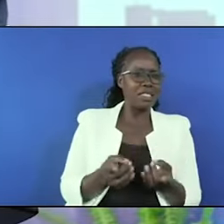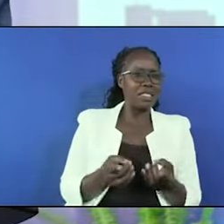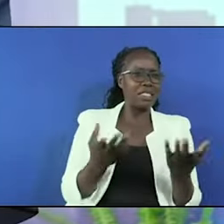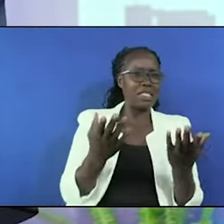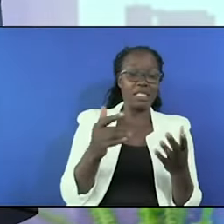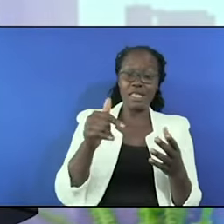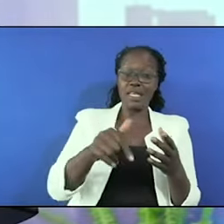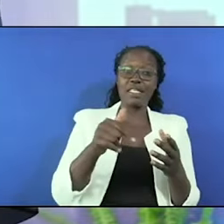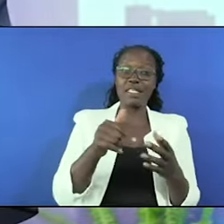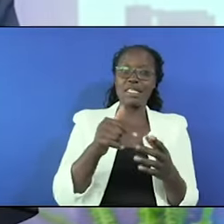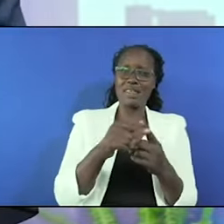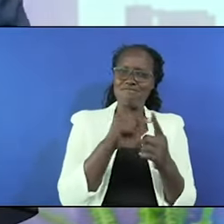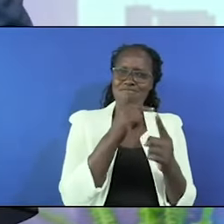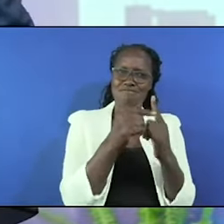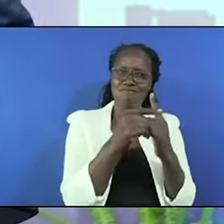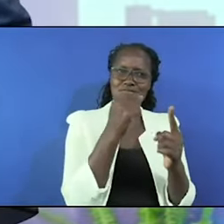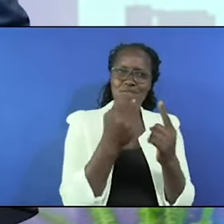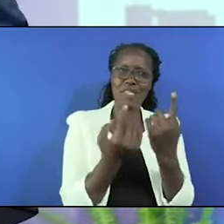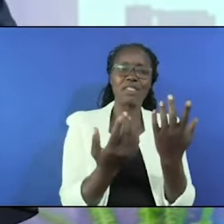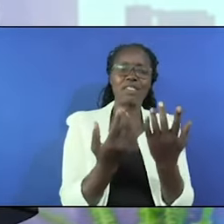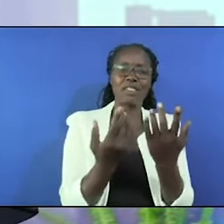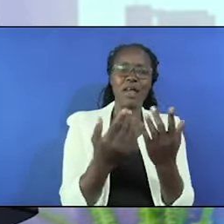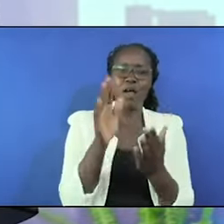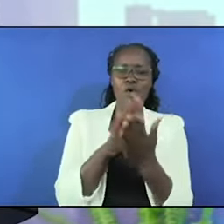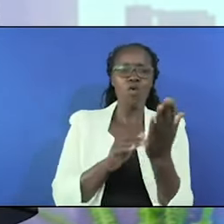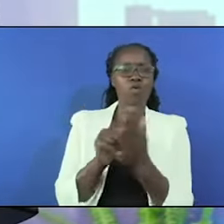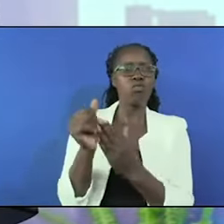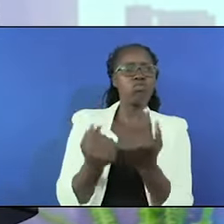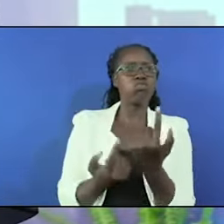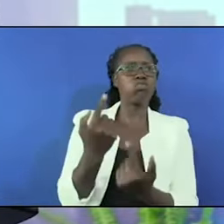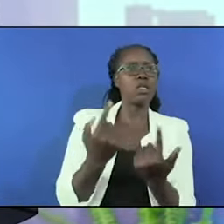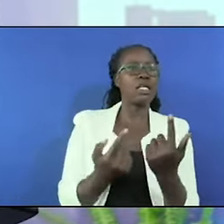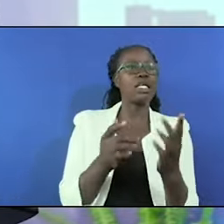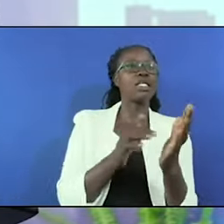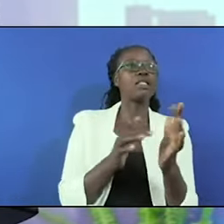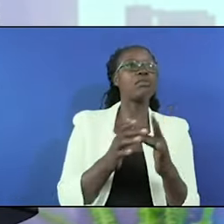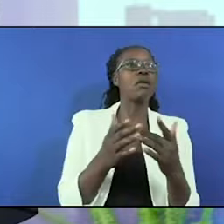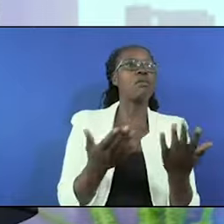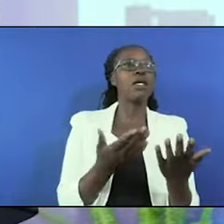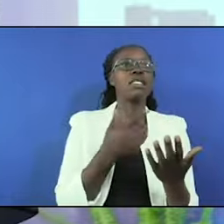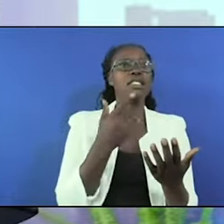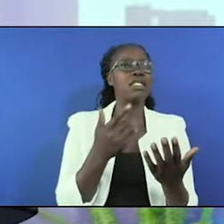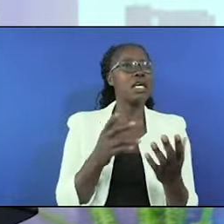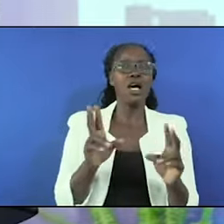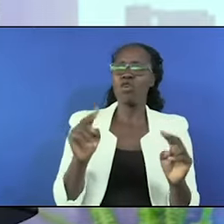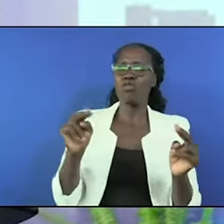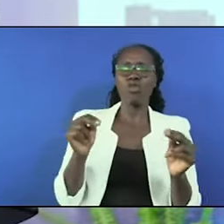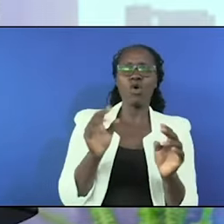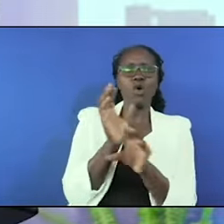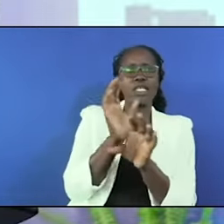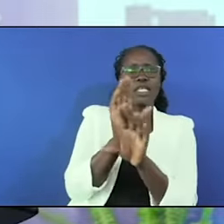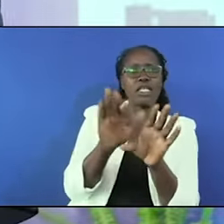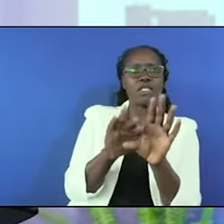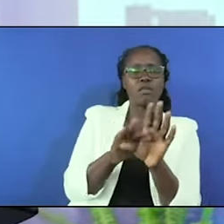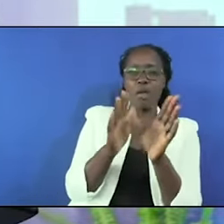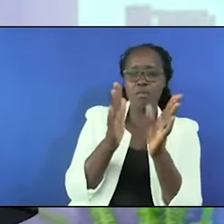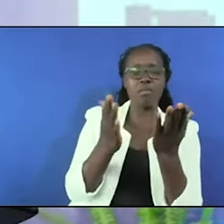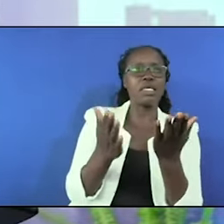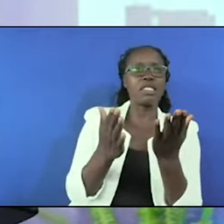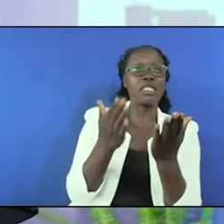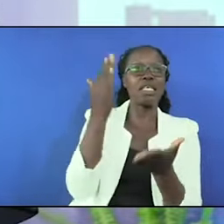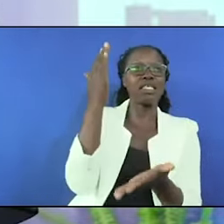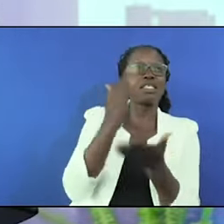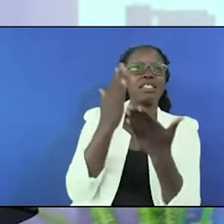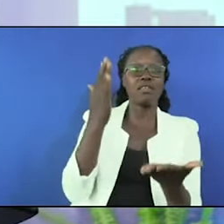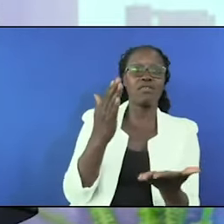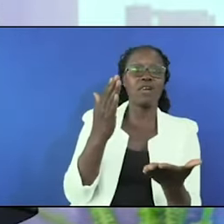in lynching and killing people. 5 of them, and some of them were our church members,